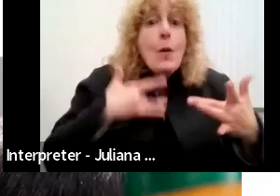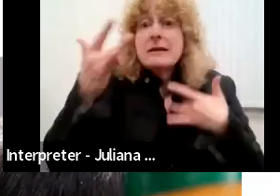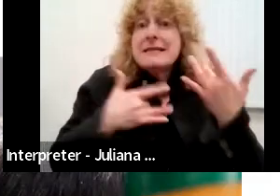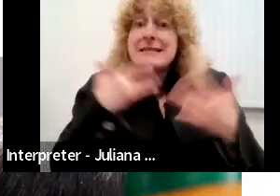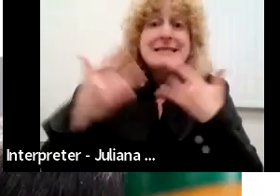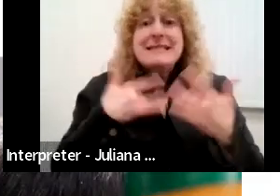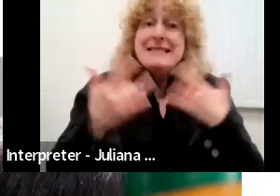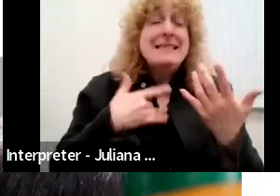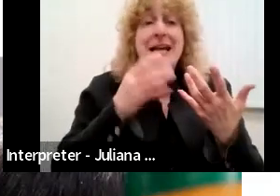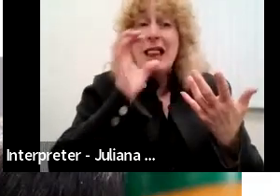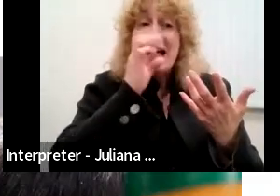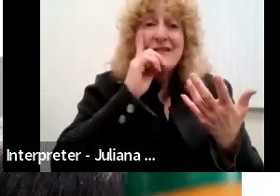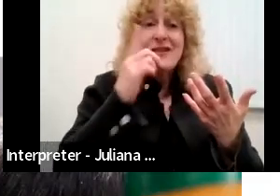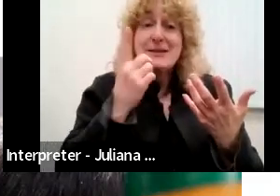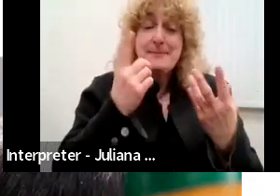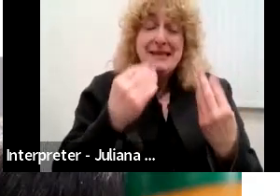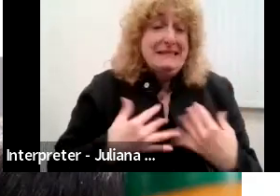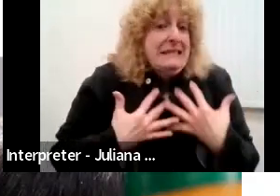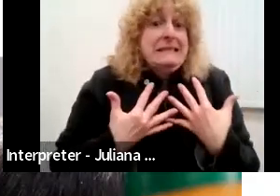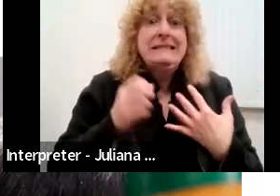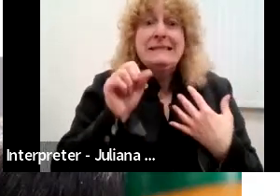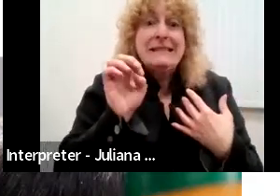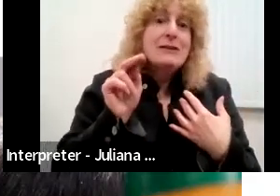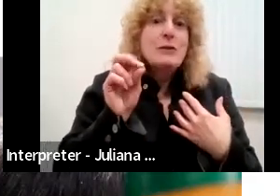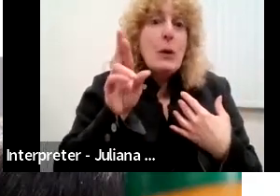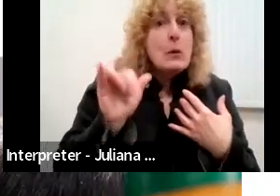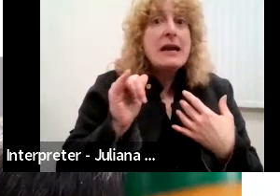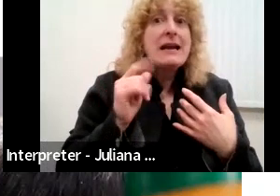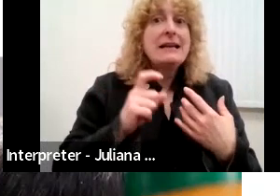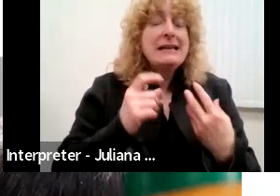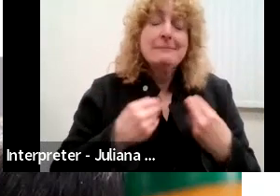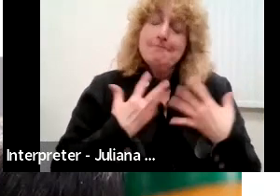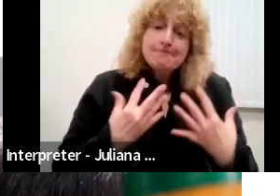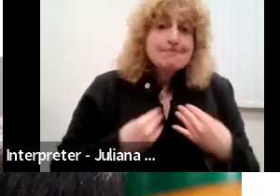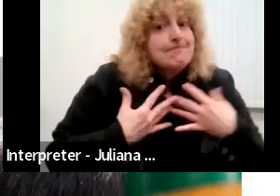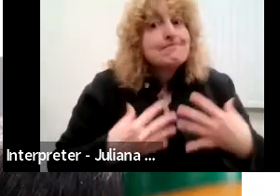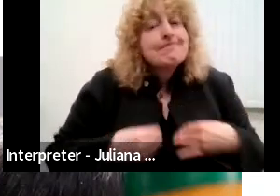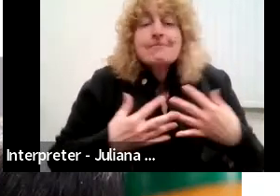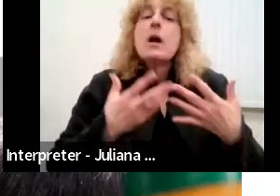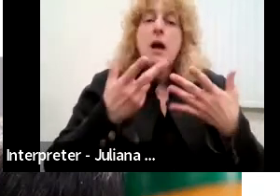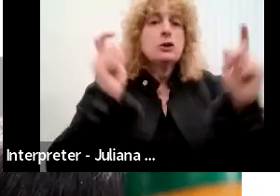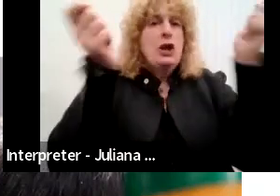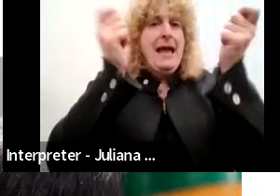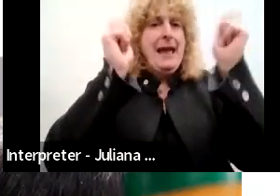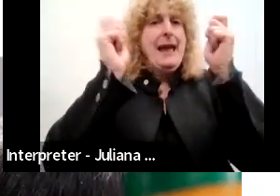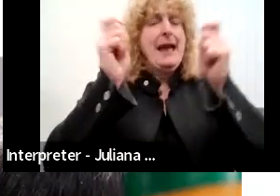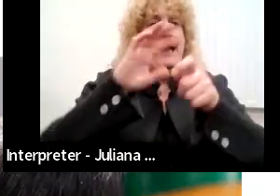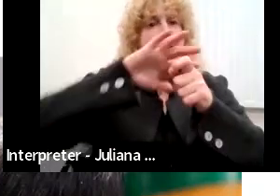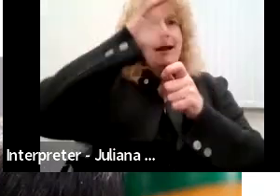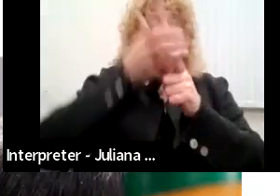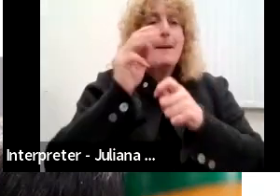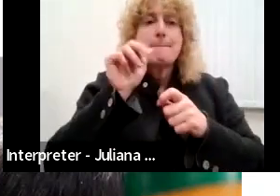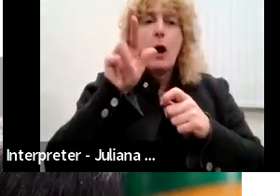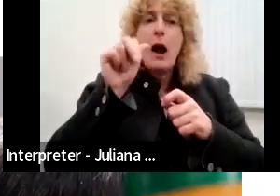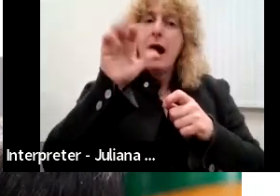again, looking for that sensory, shaking a maraca, being able to really like hammer down on the drums, like those